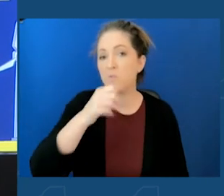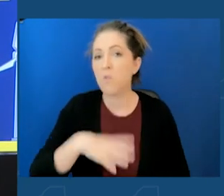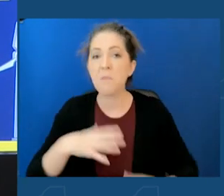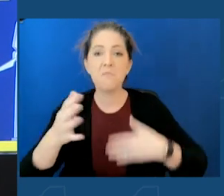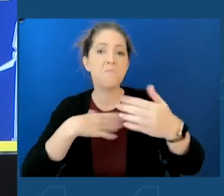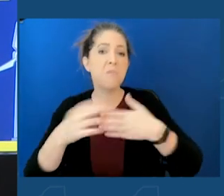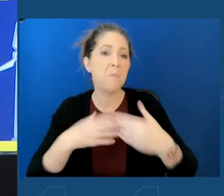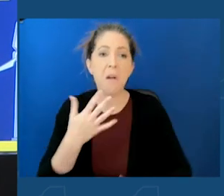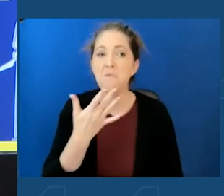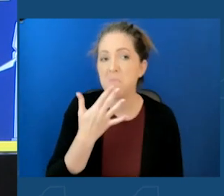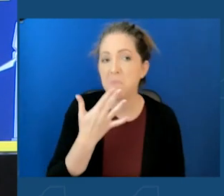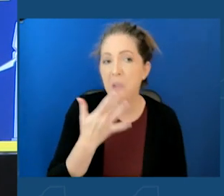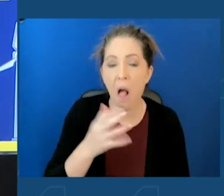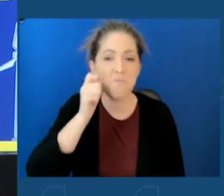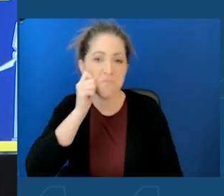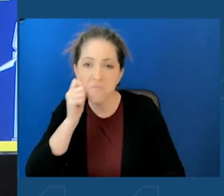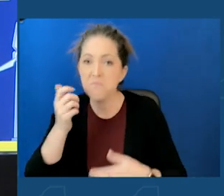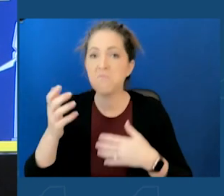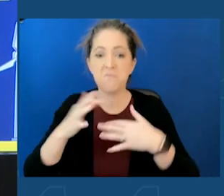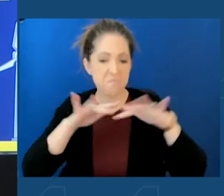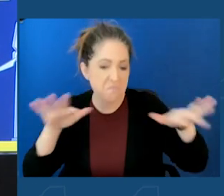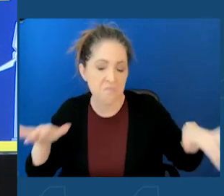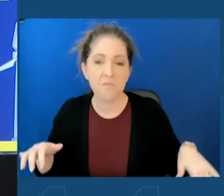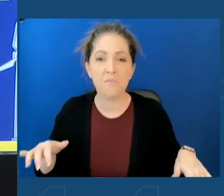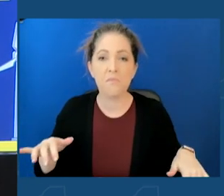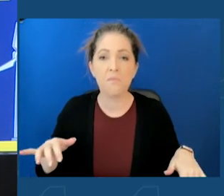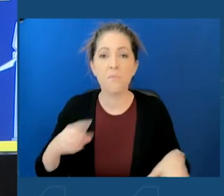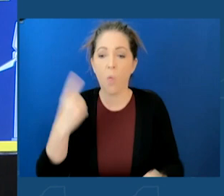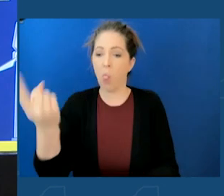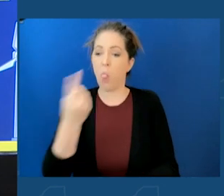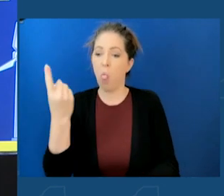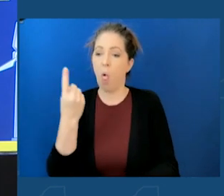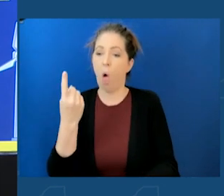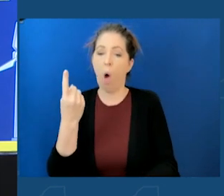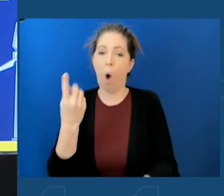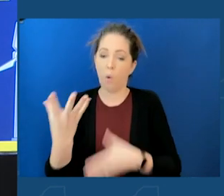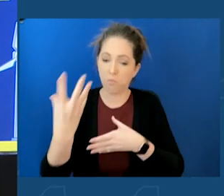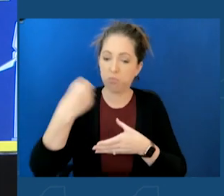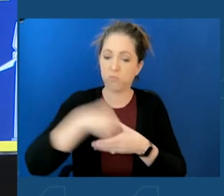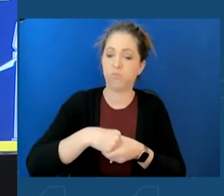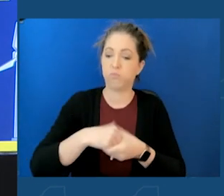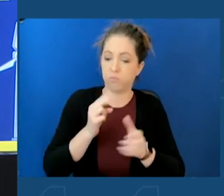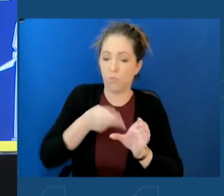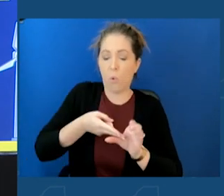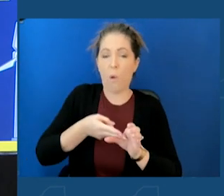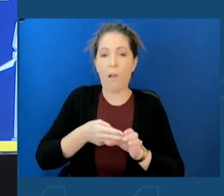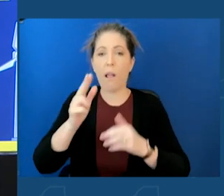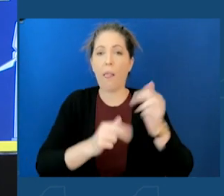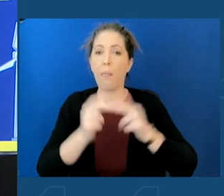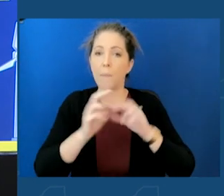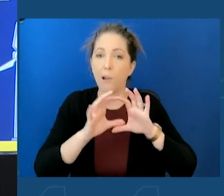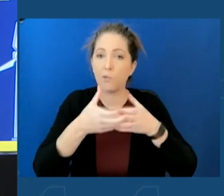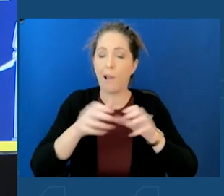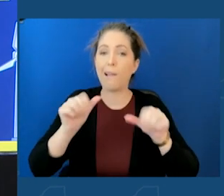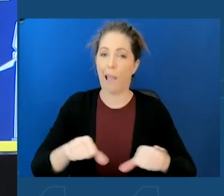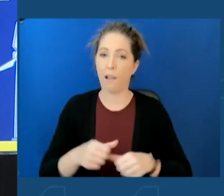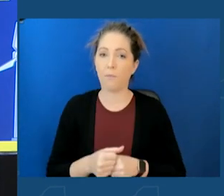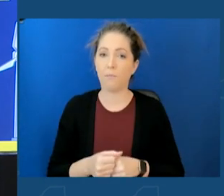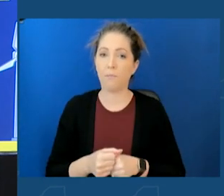color, race, etc., there's always a place for you in the building trades. The answer is we want to make sure we create the